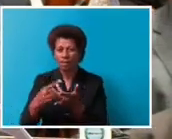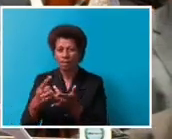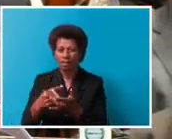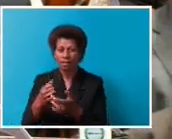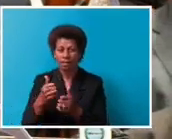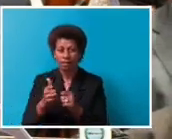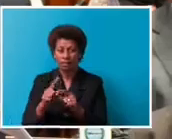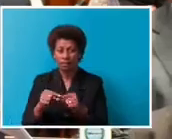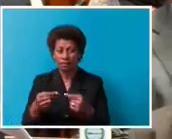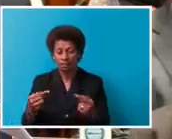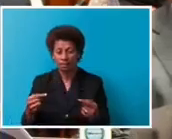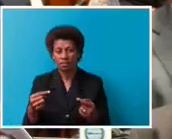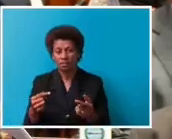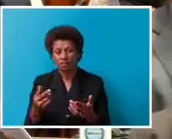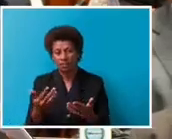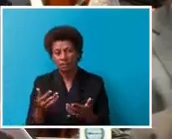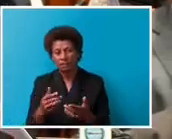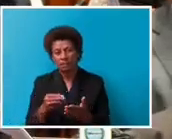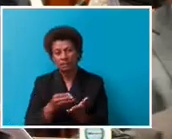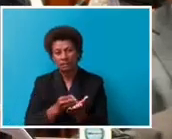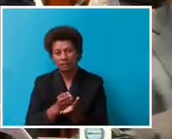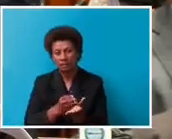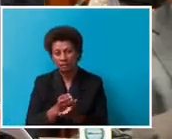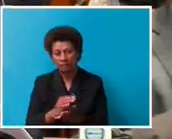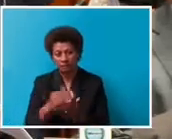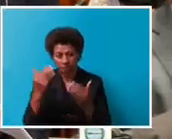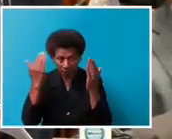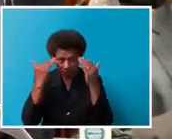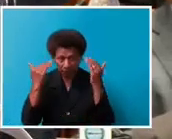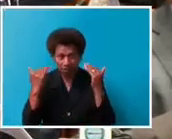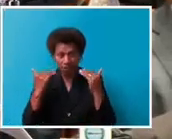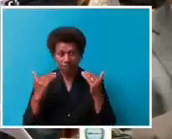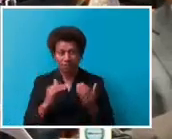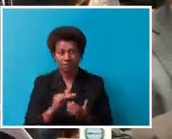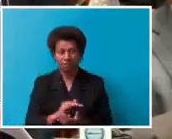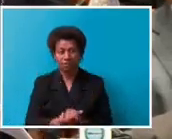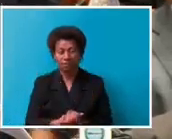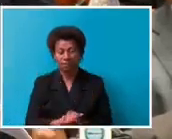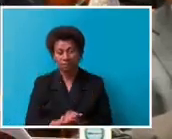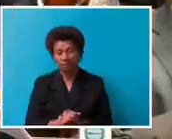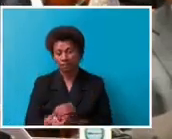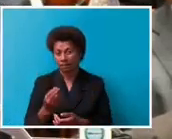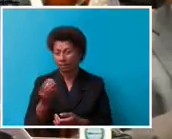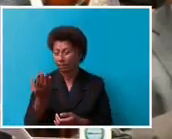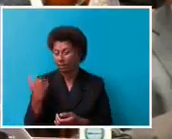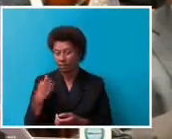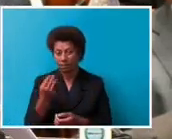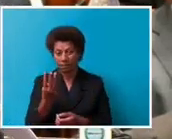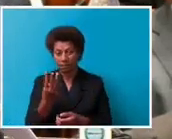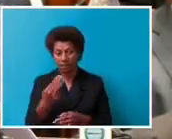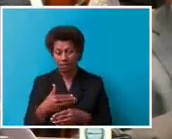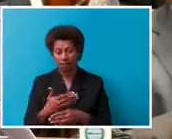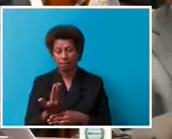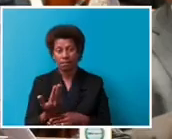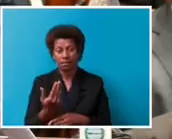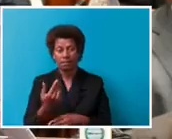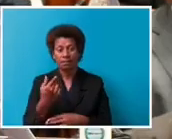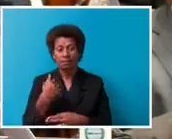services. Mr. Speaker, said the last 3 days, I've